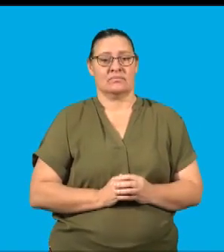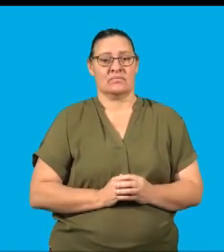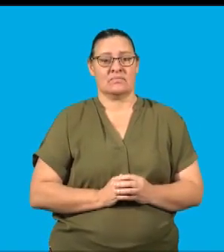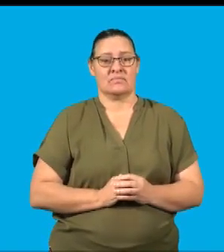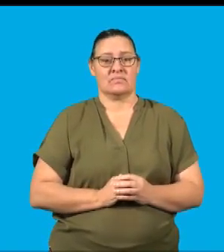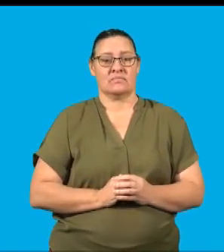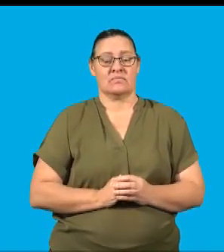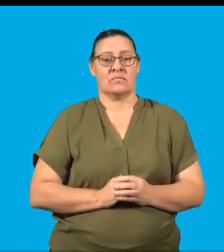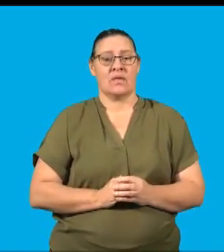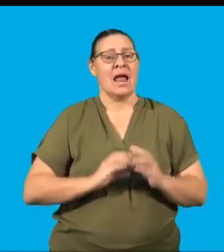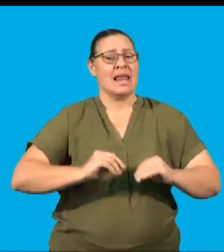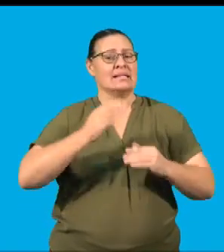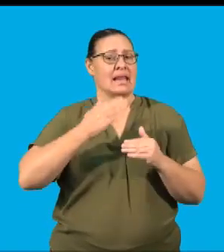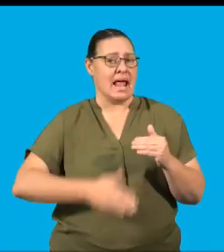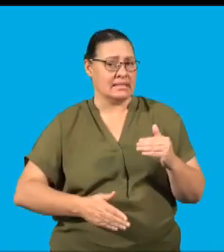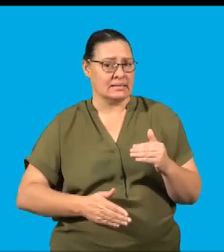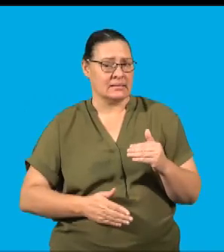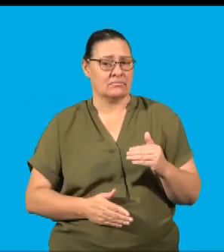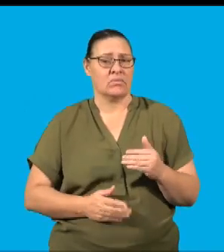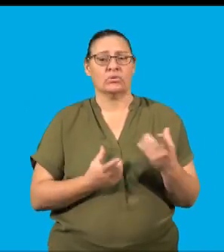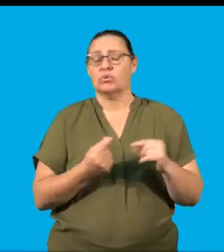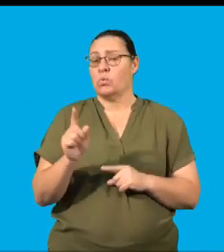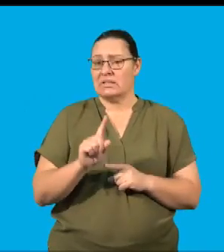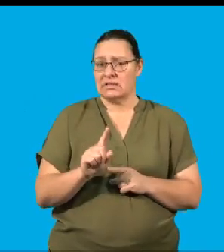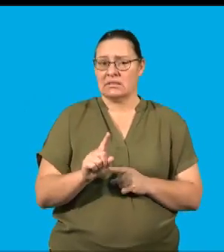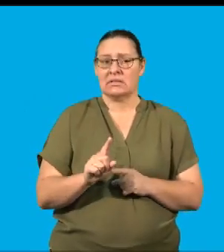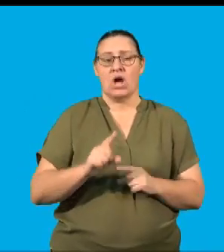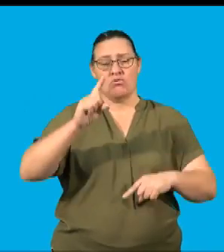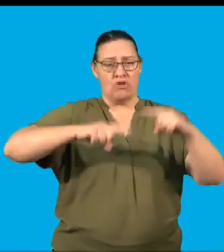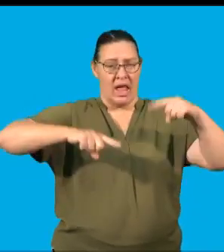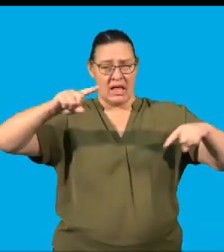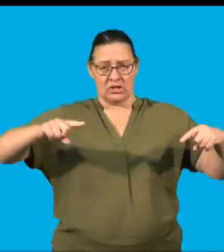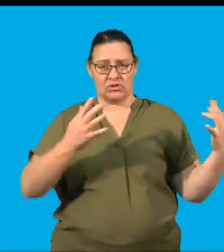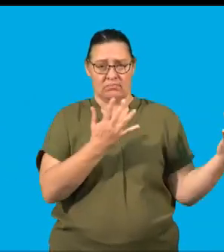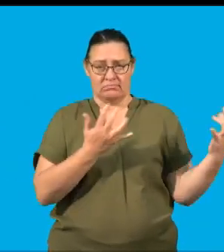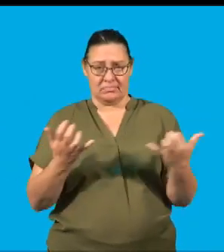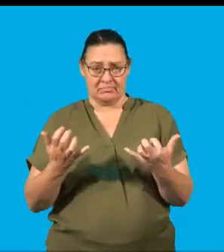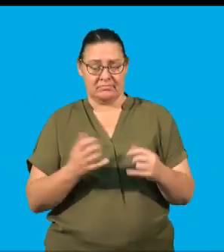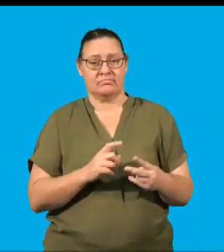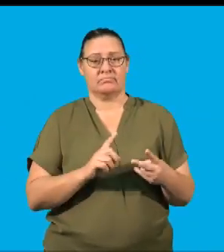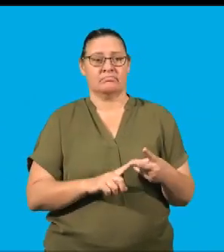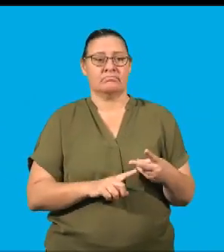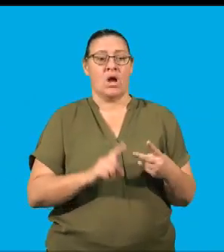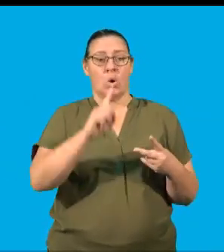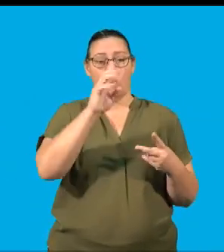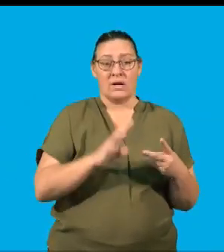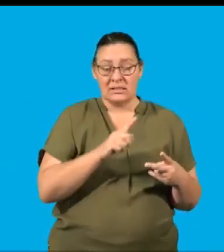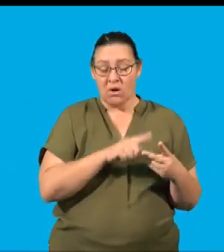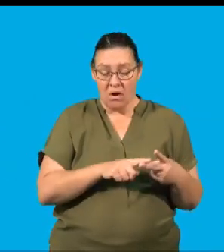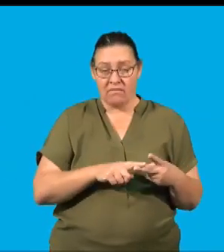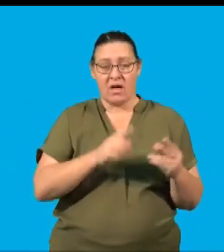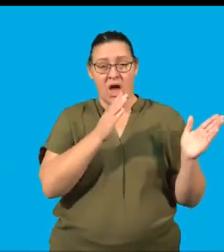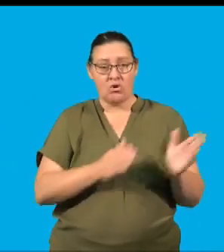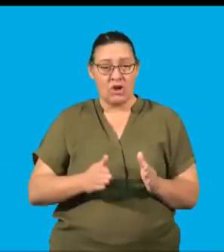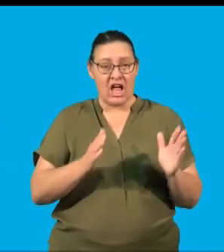At the end of this lesson, we will address calculating the range, calculating the quartiles of an